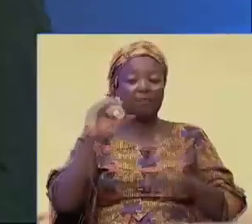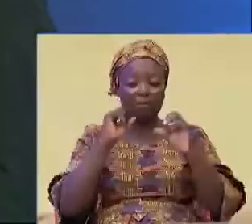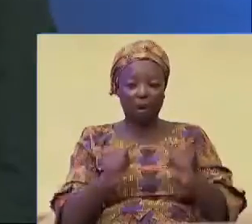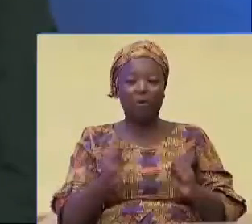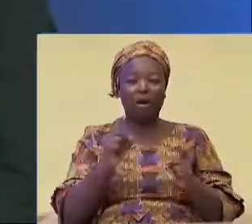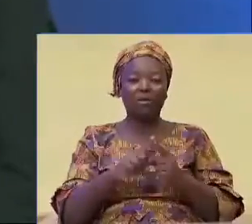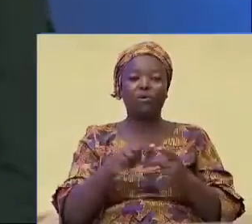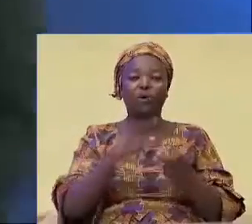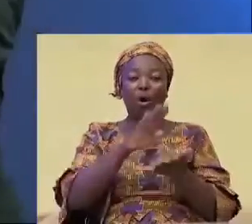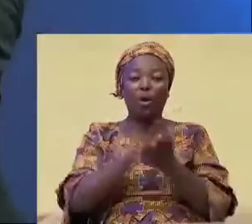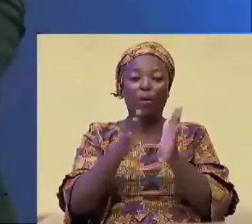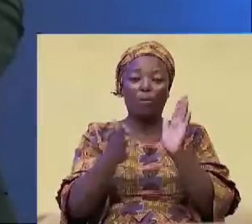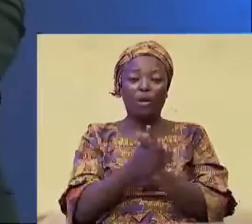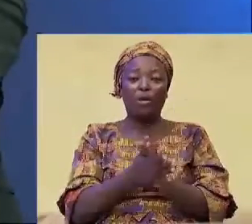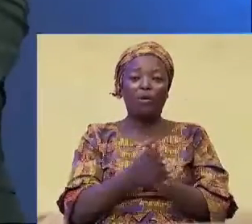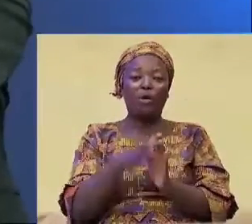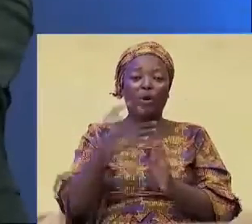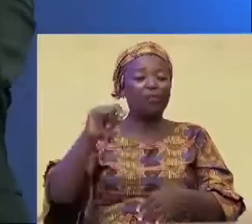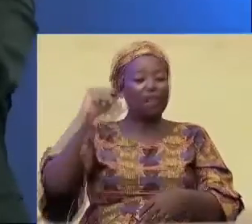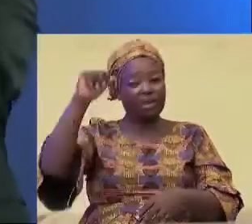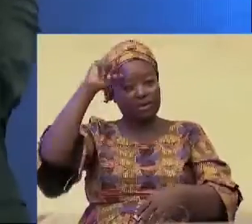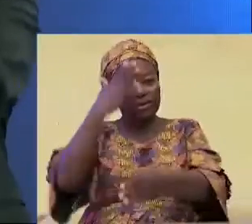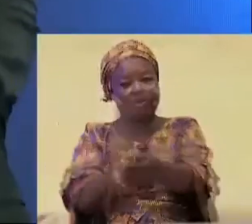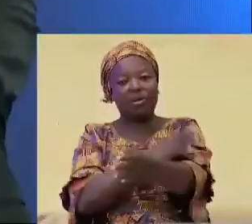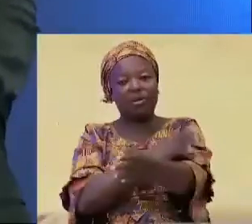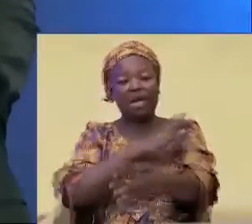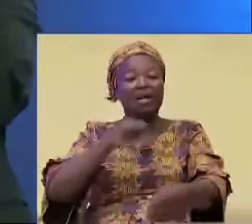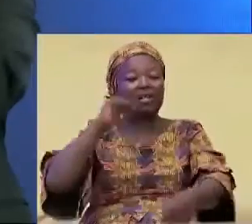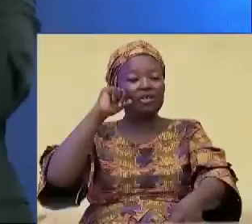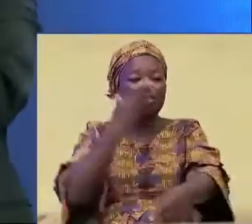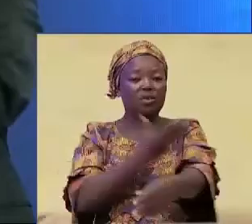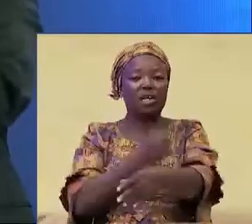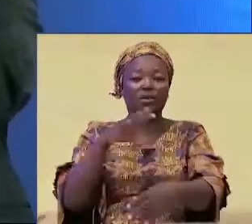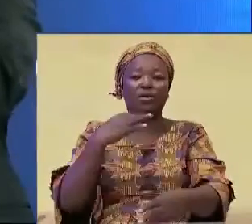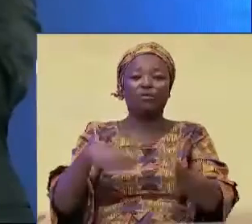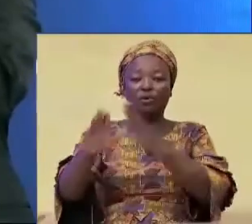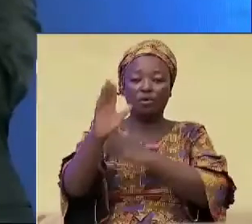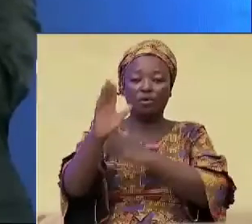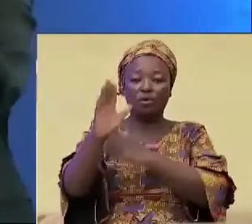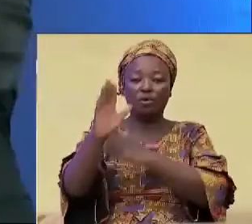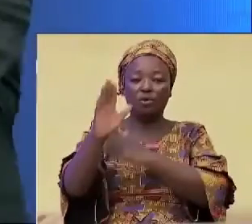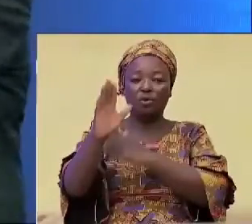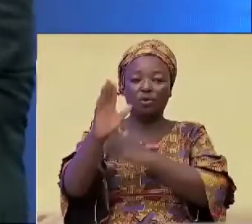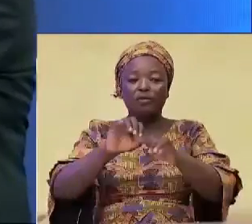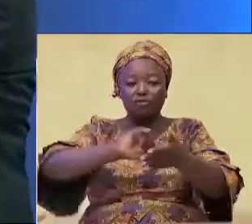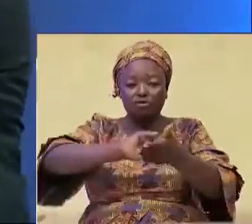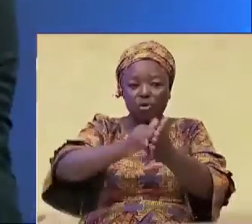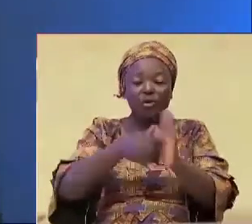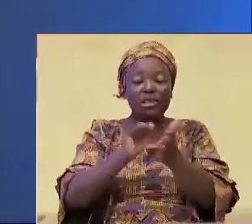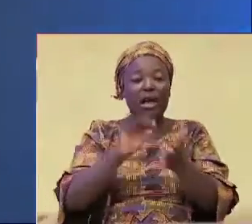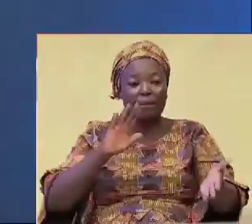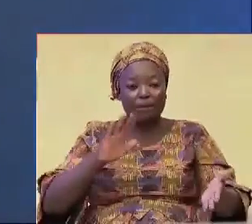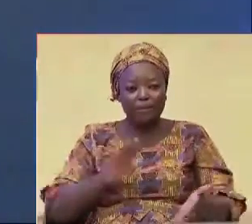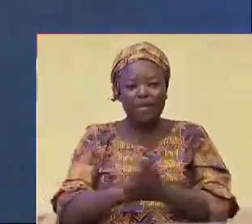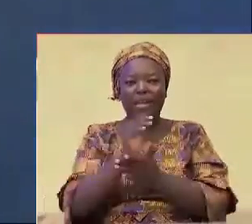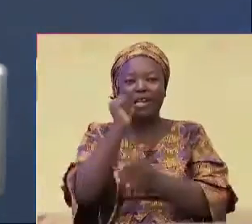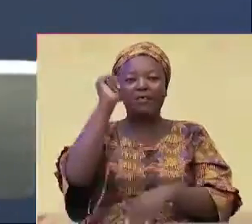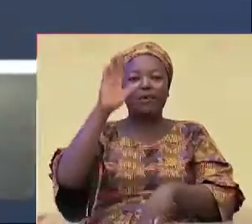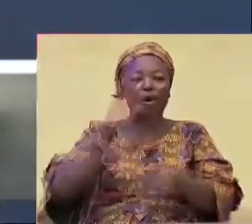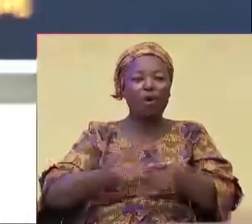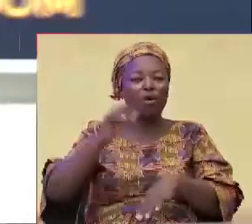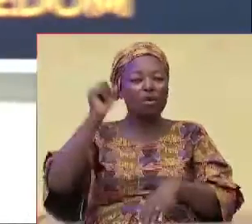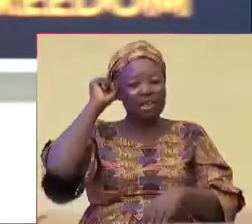gave power to become the sons and the daughters of God, even those